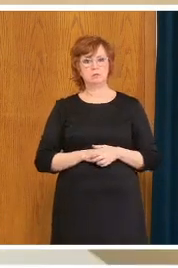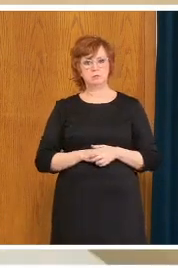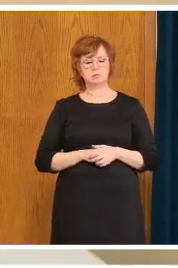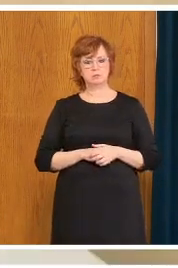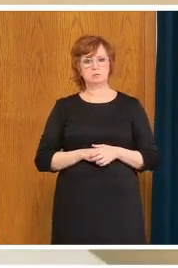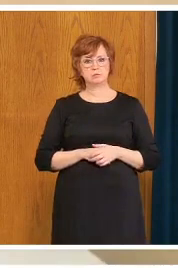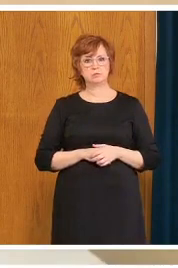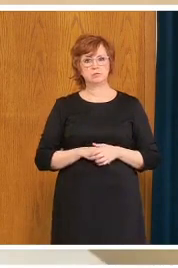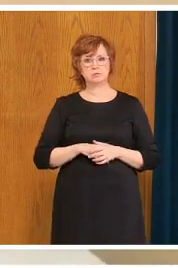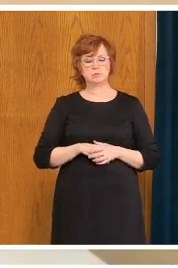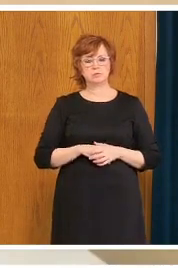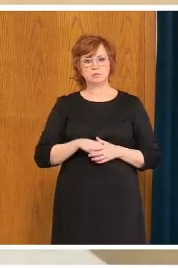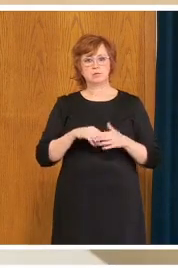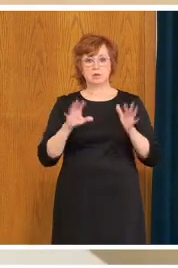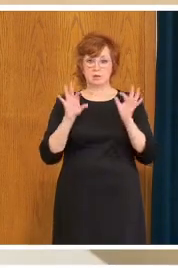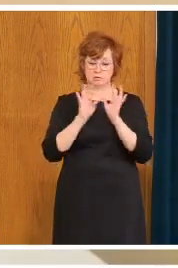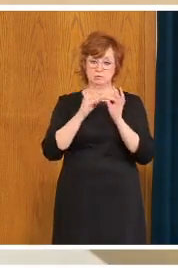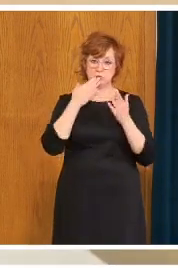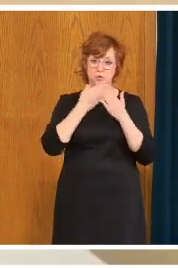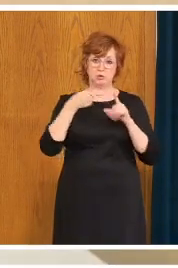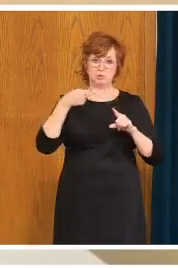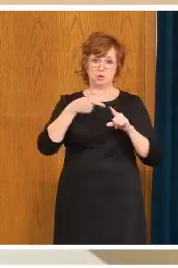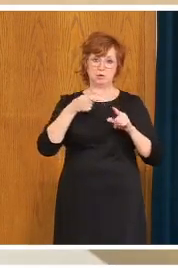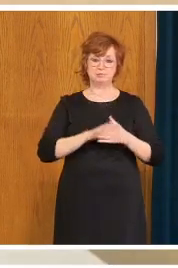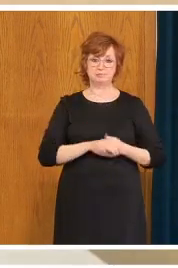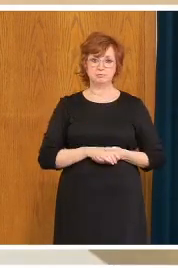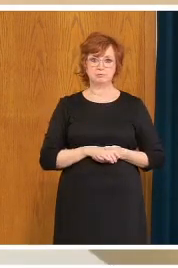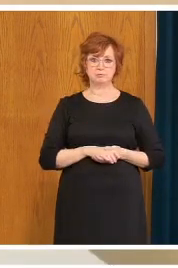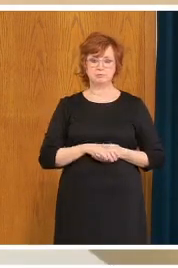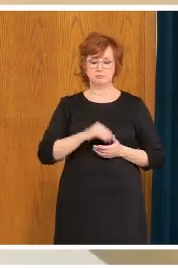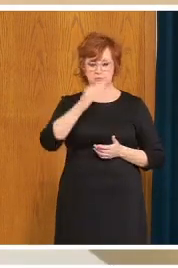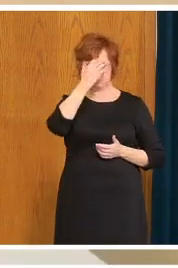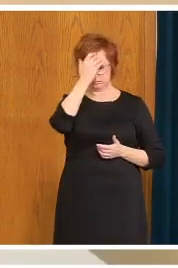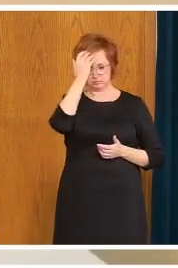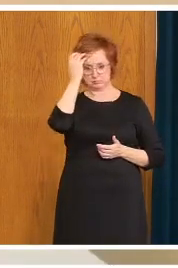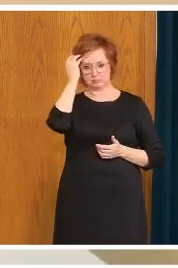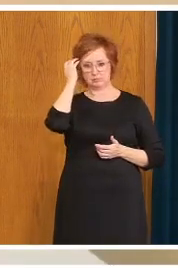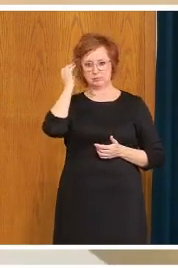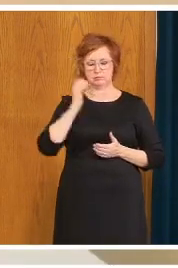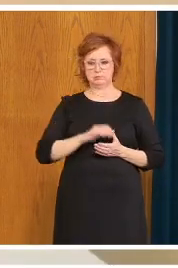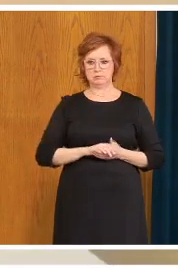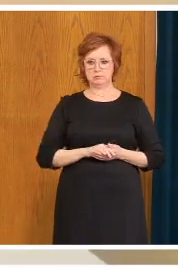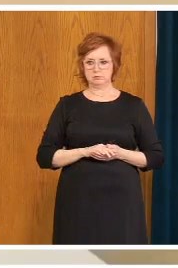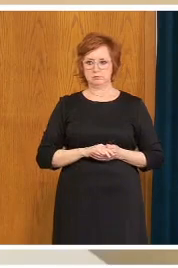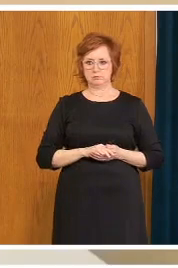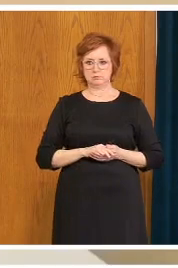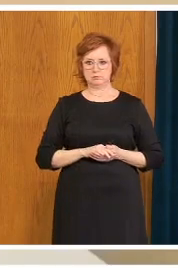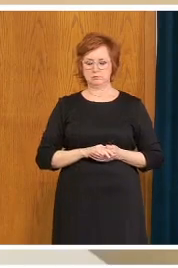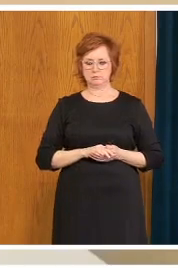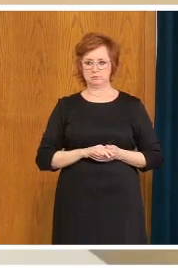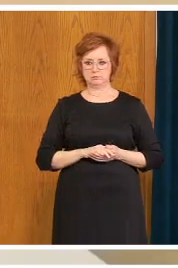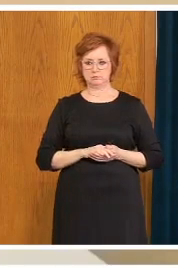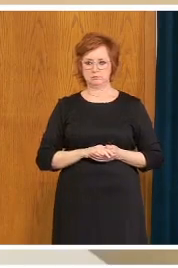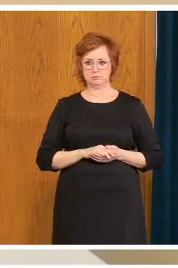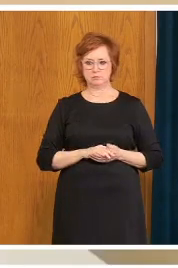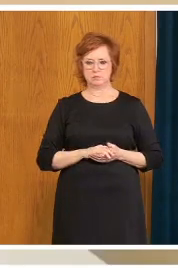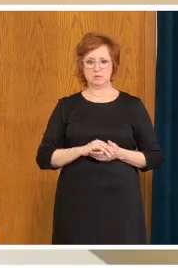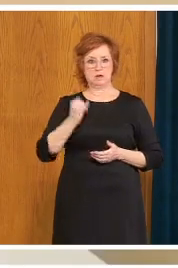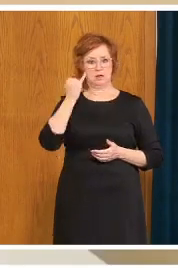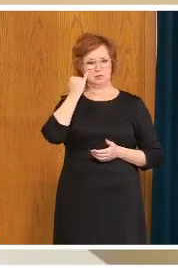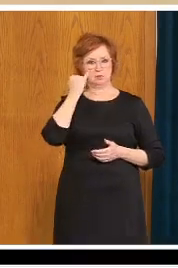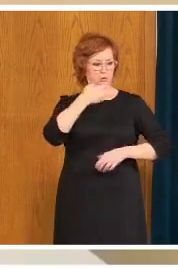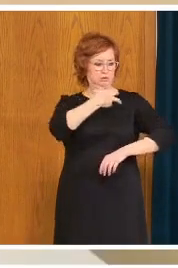really important point because there has to be some benefit to us individually as a society after getting